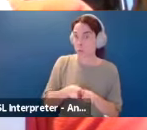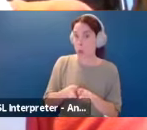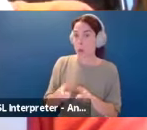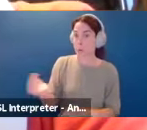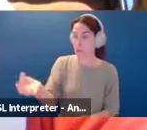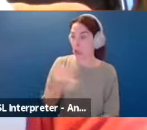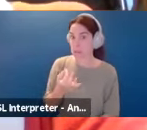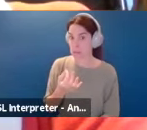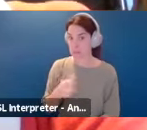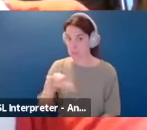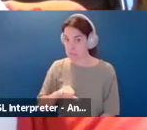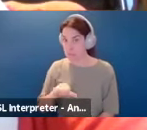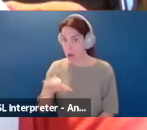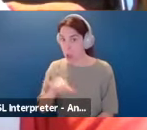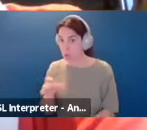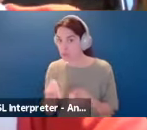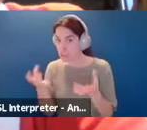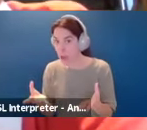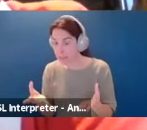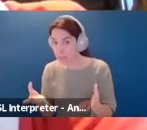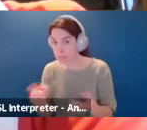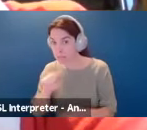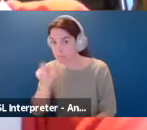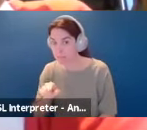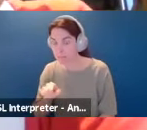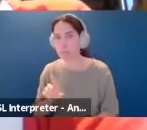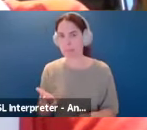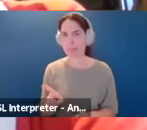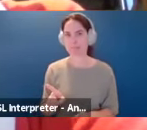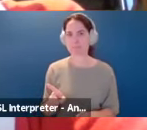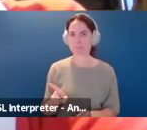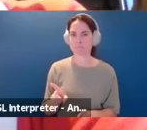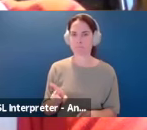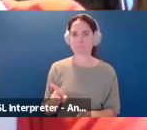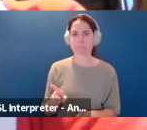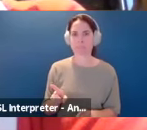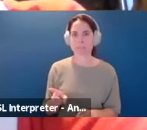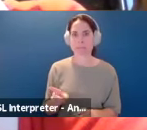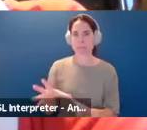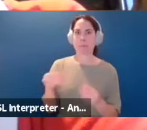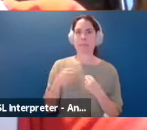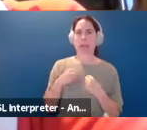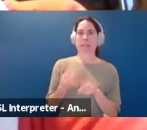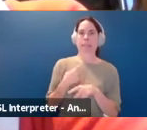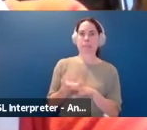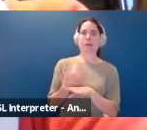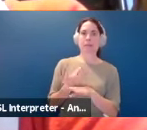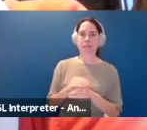so i found it i found it very interesting to engage with these topics i'm flagging these because um